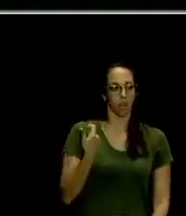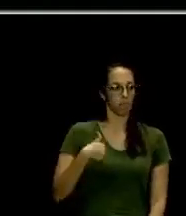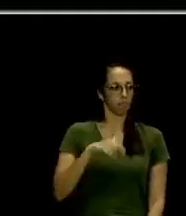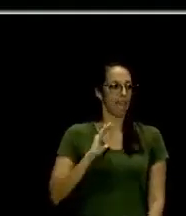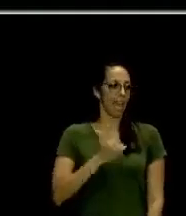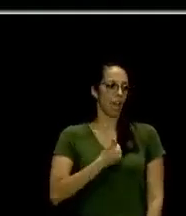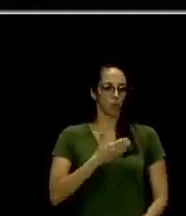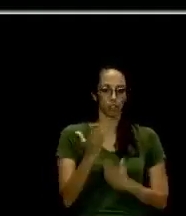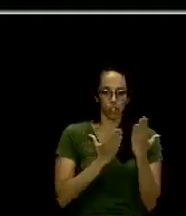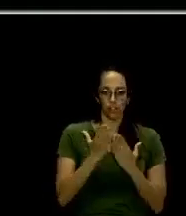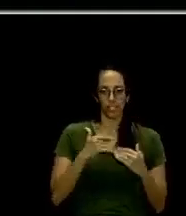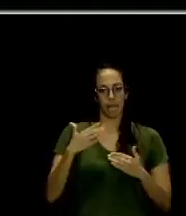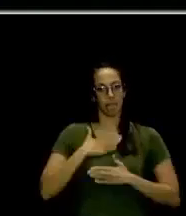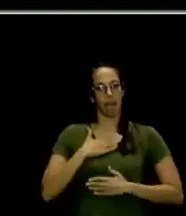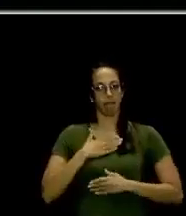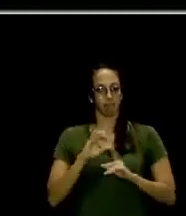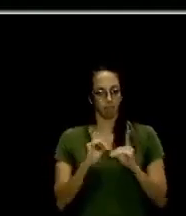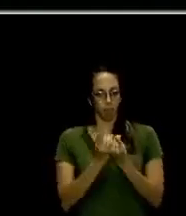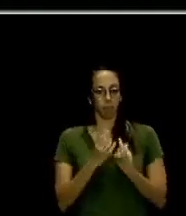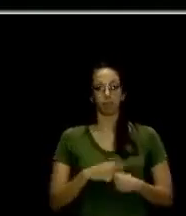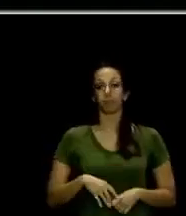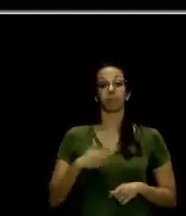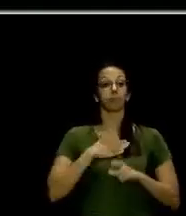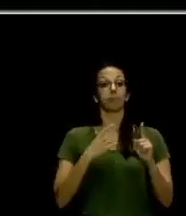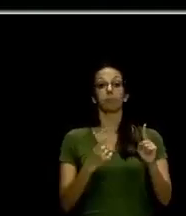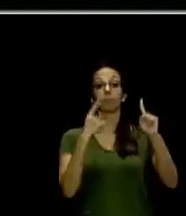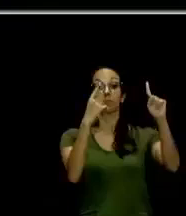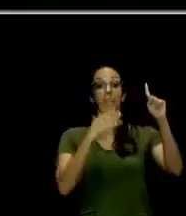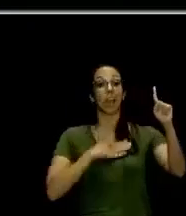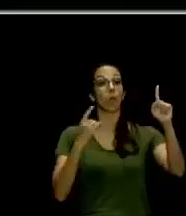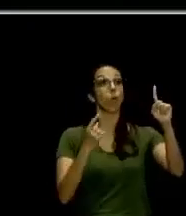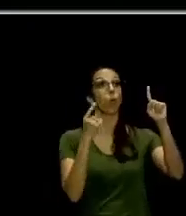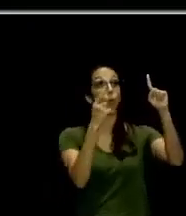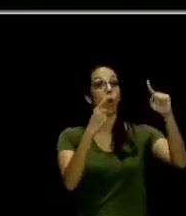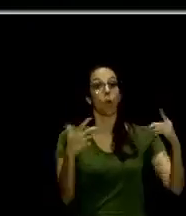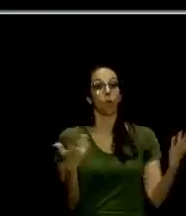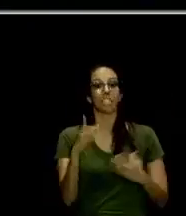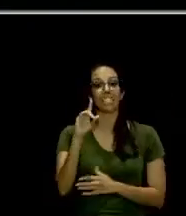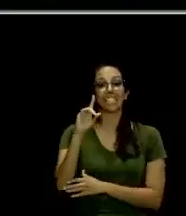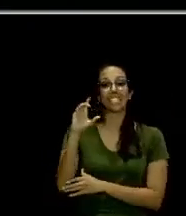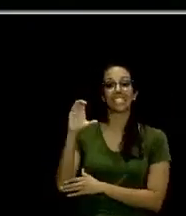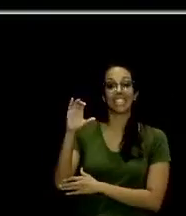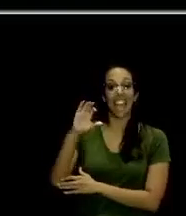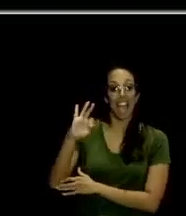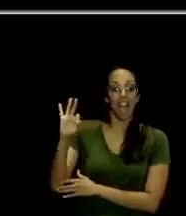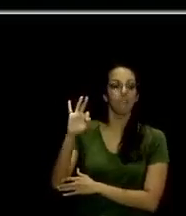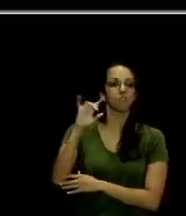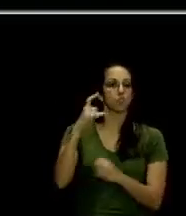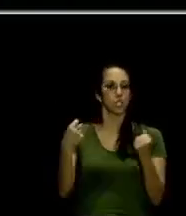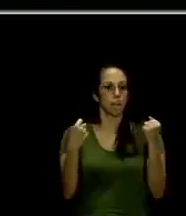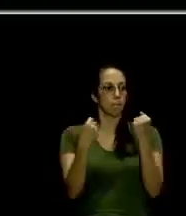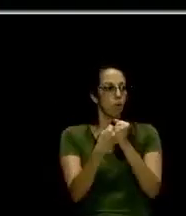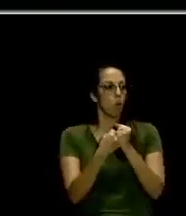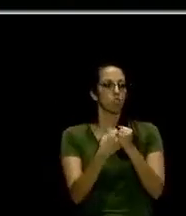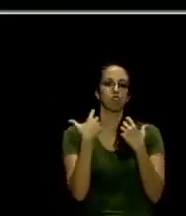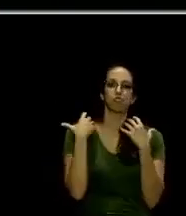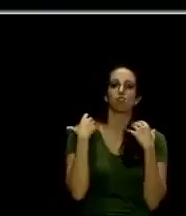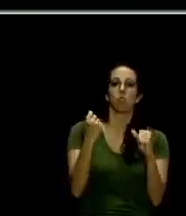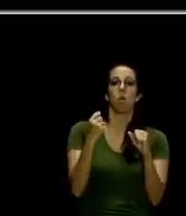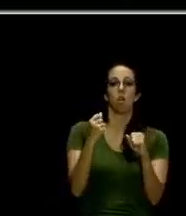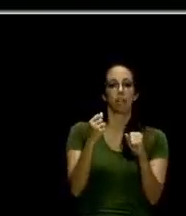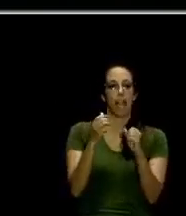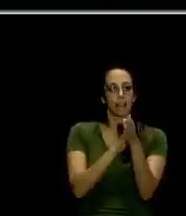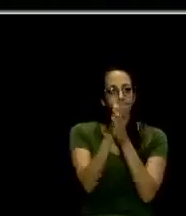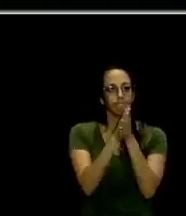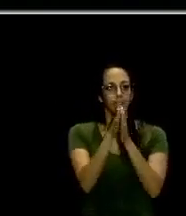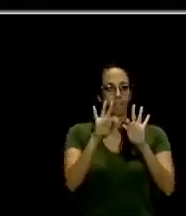the department, because our mission, our goal at DCF is to support strong and resilient families. And